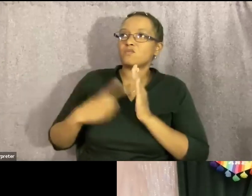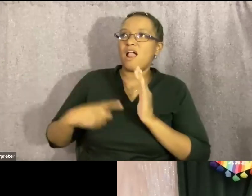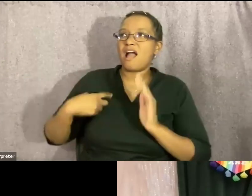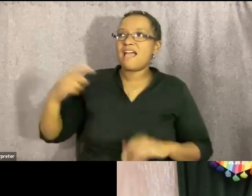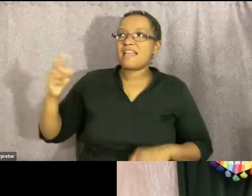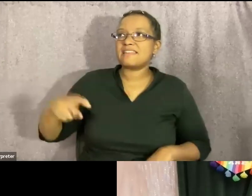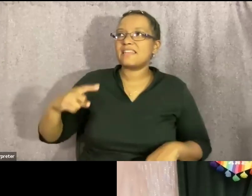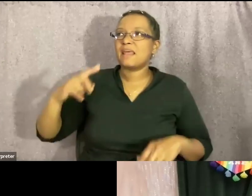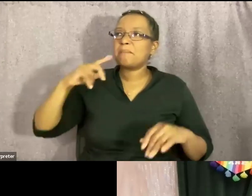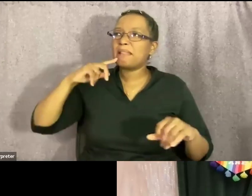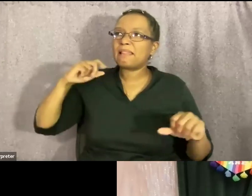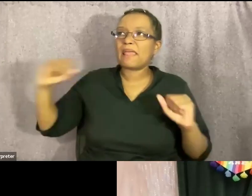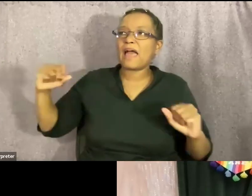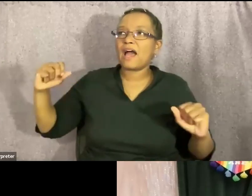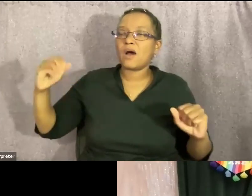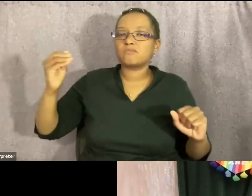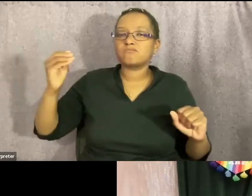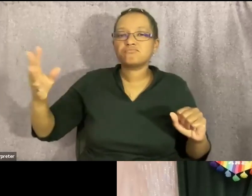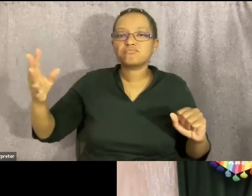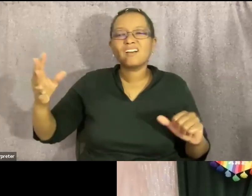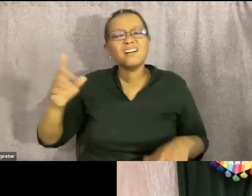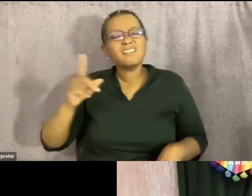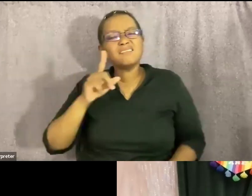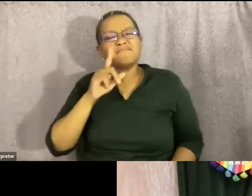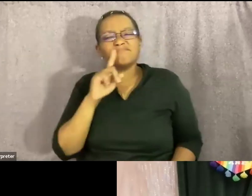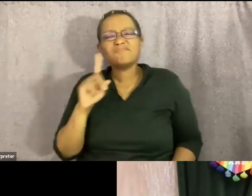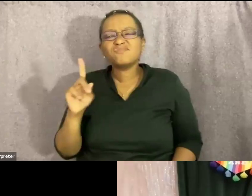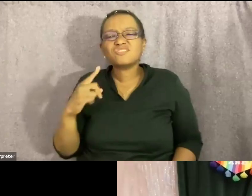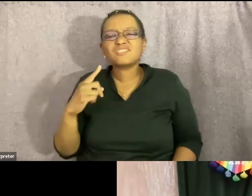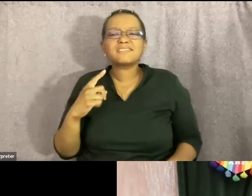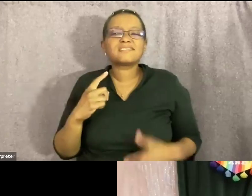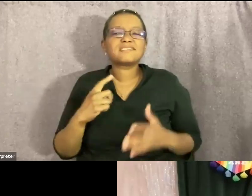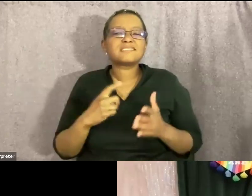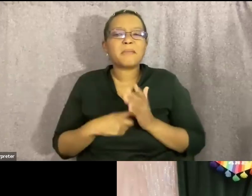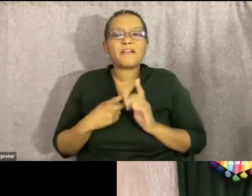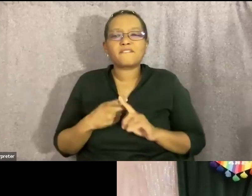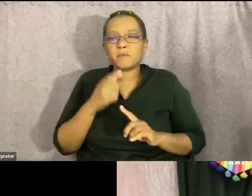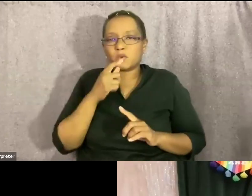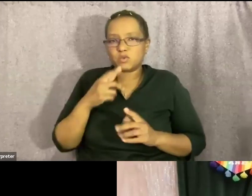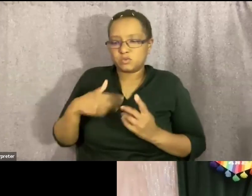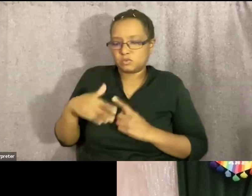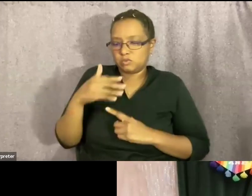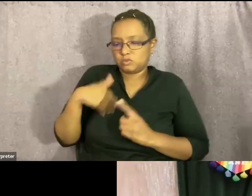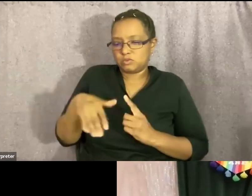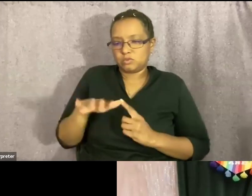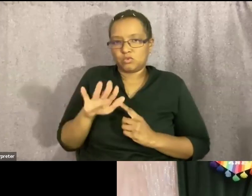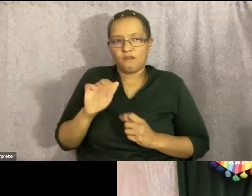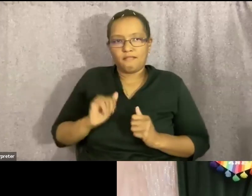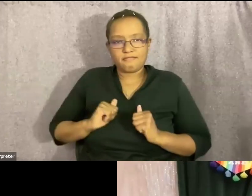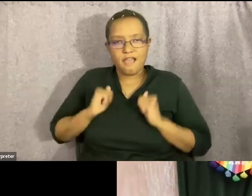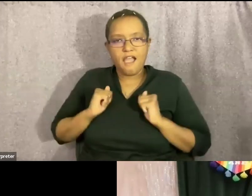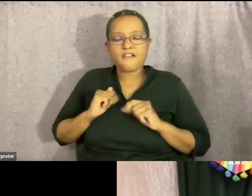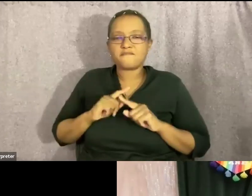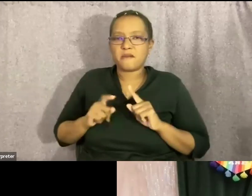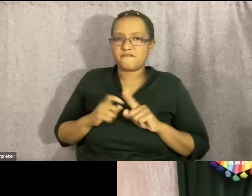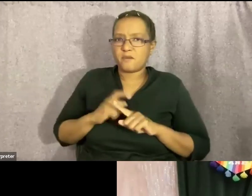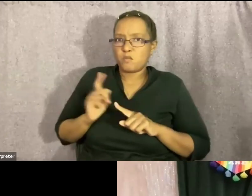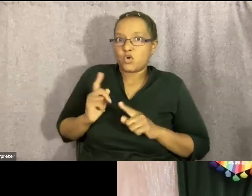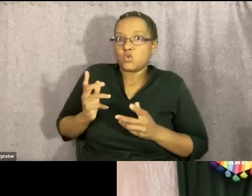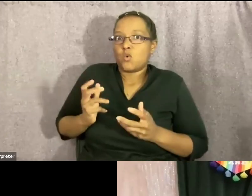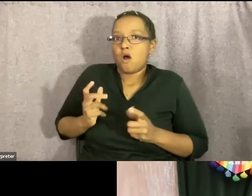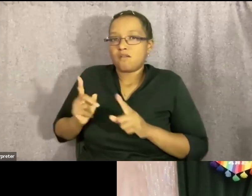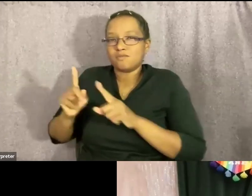has expanded and people have built on that work. And we've incorporate like going back to Black feminist thought and